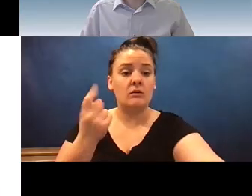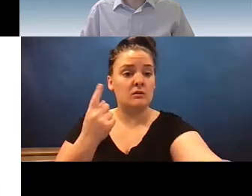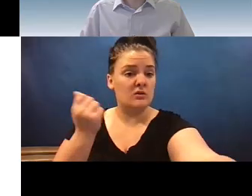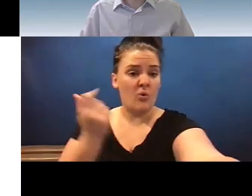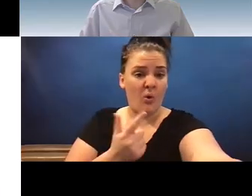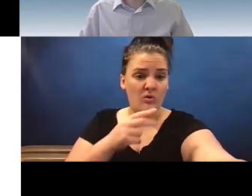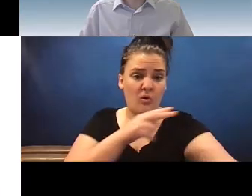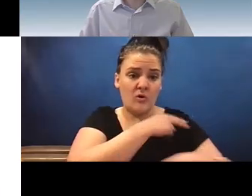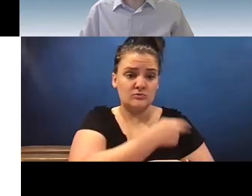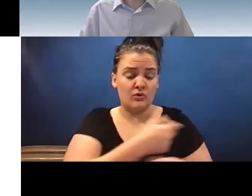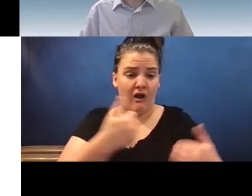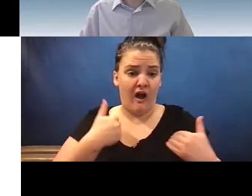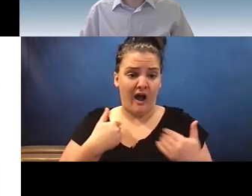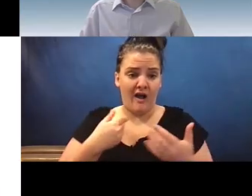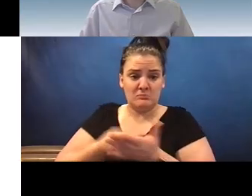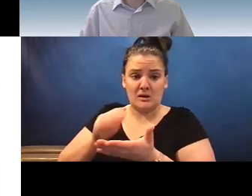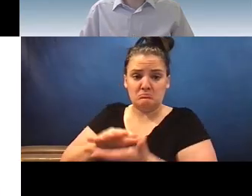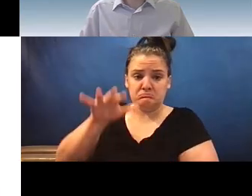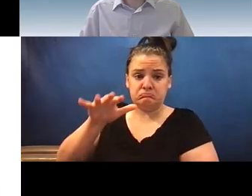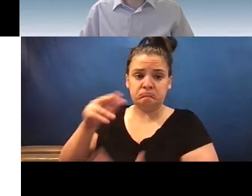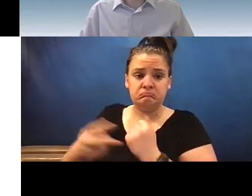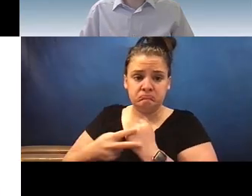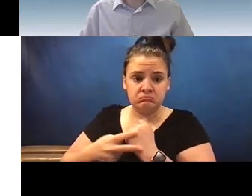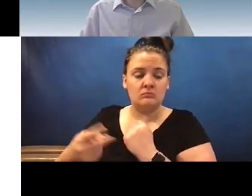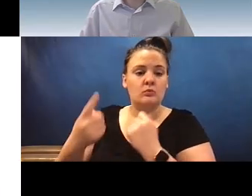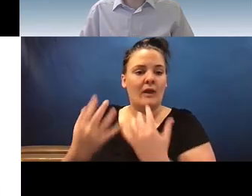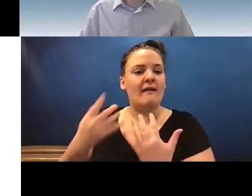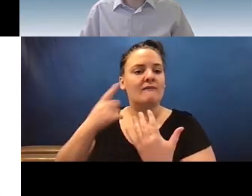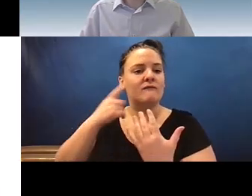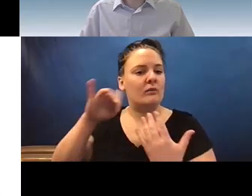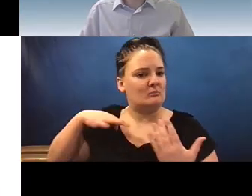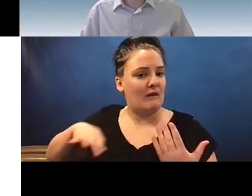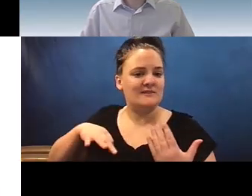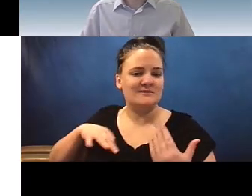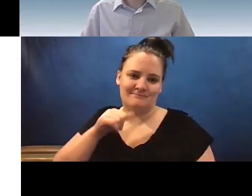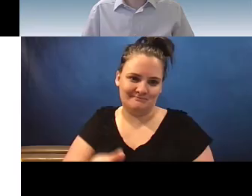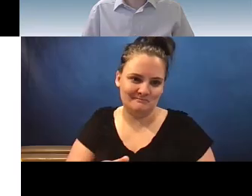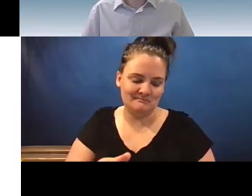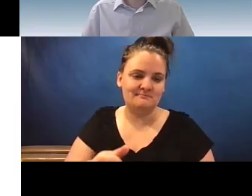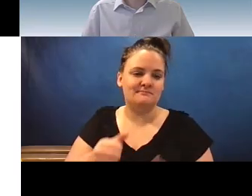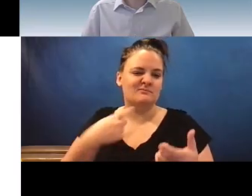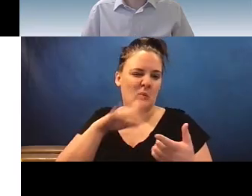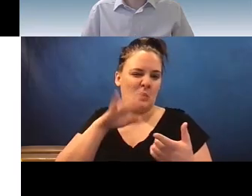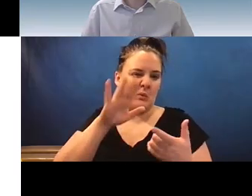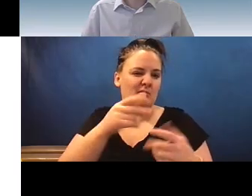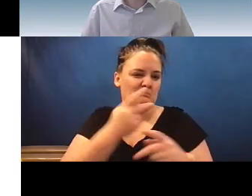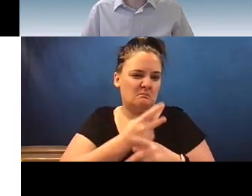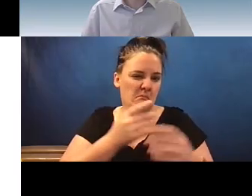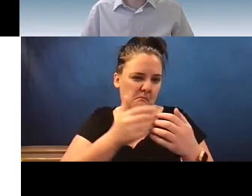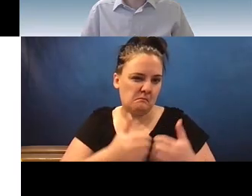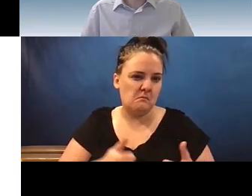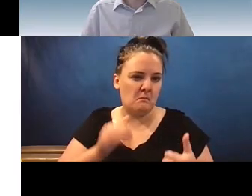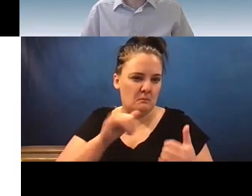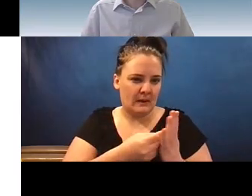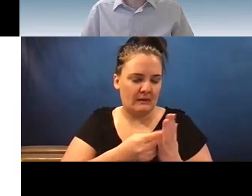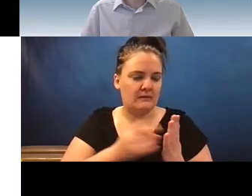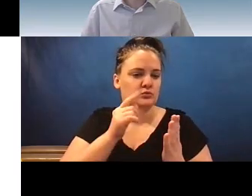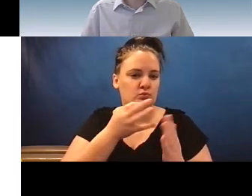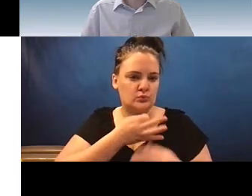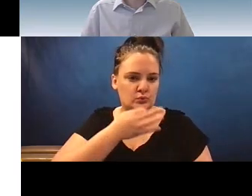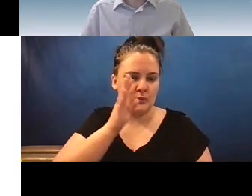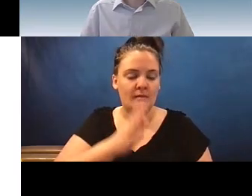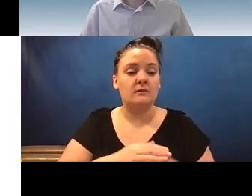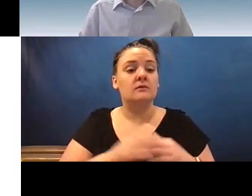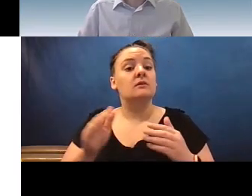on significant reserves or profits, and we're going to dive deeper into those breakdowns here shortly. Next slide, please, Kelly.